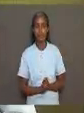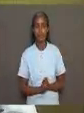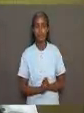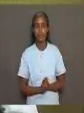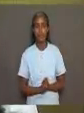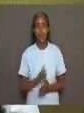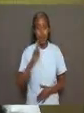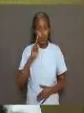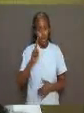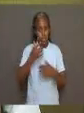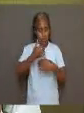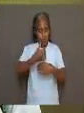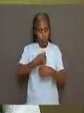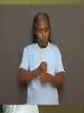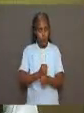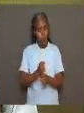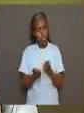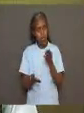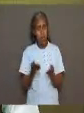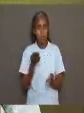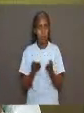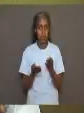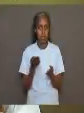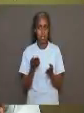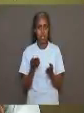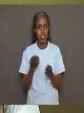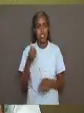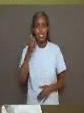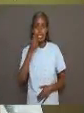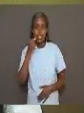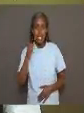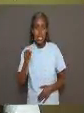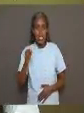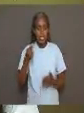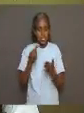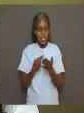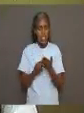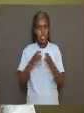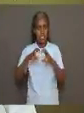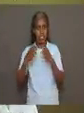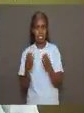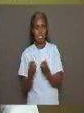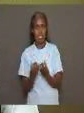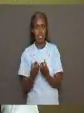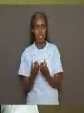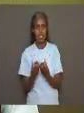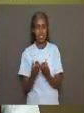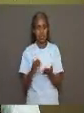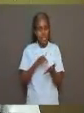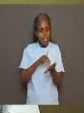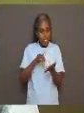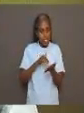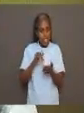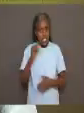One conclusion might be that the girls in this class should study a